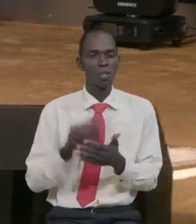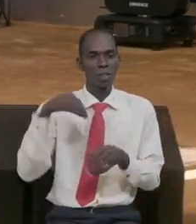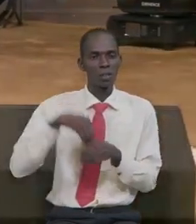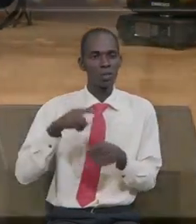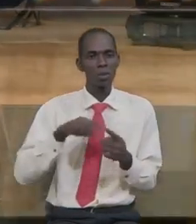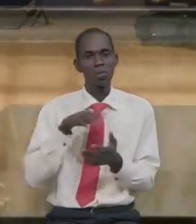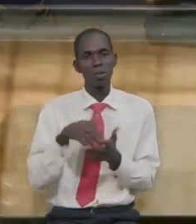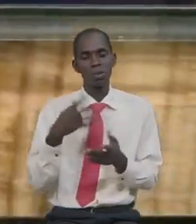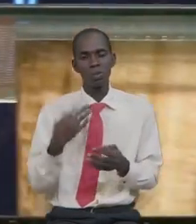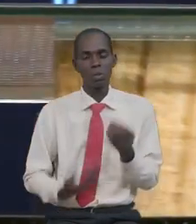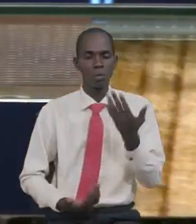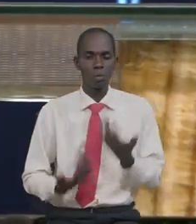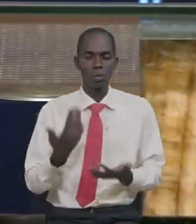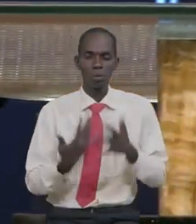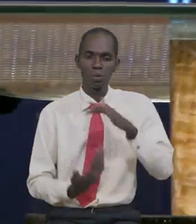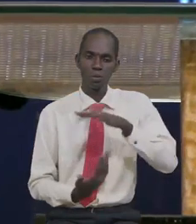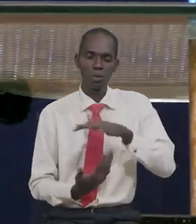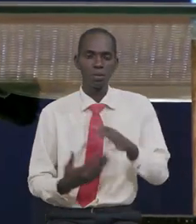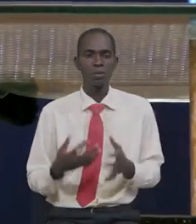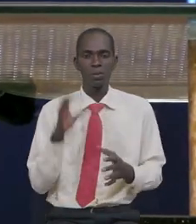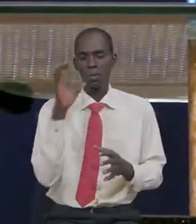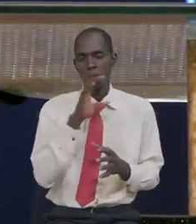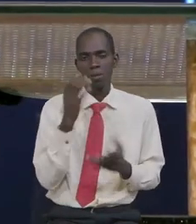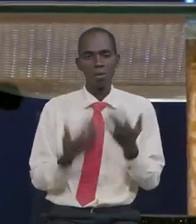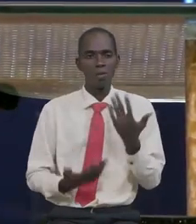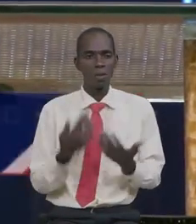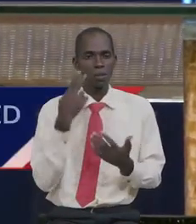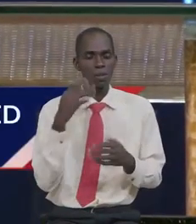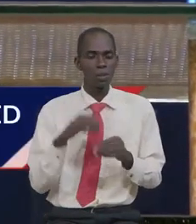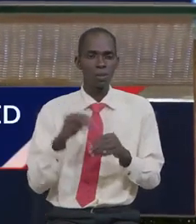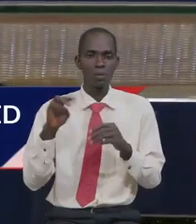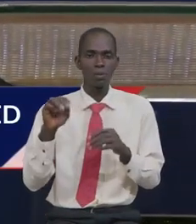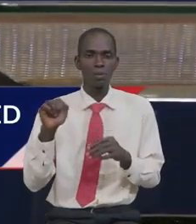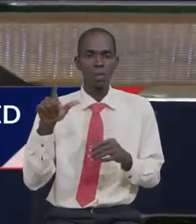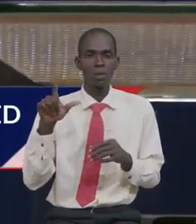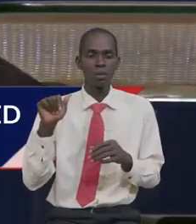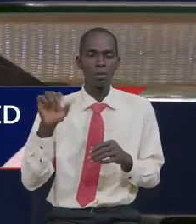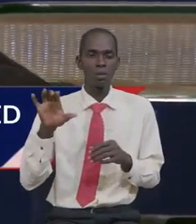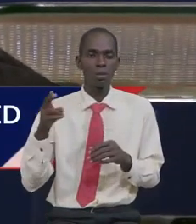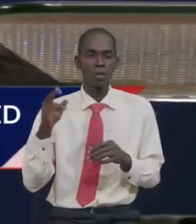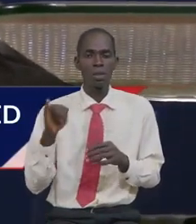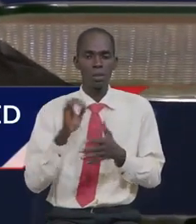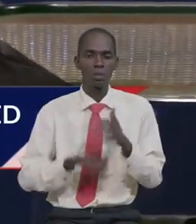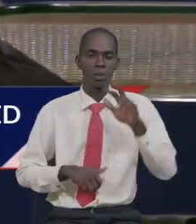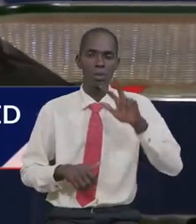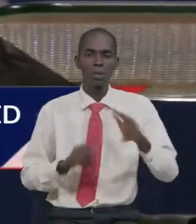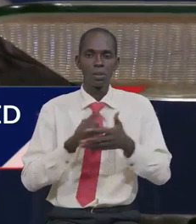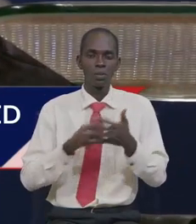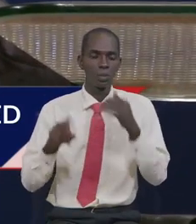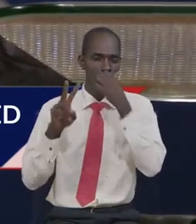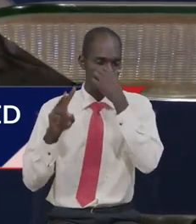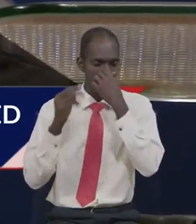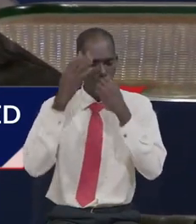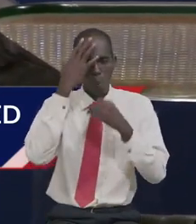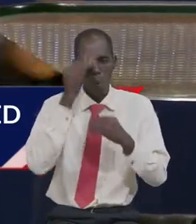look at Malachi chapter 3, and we're looking at verse 2. So we understand why God